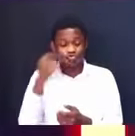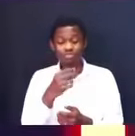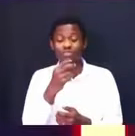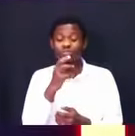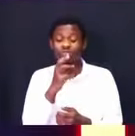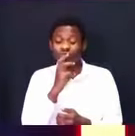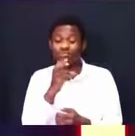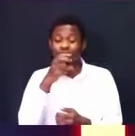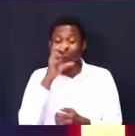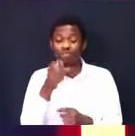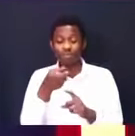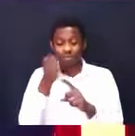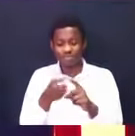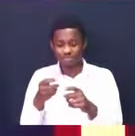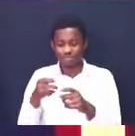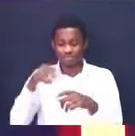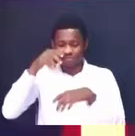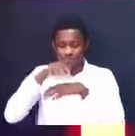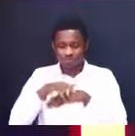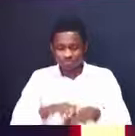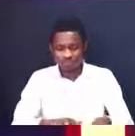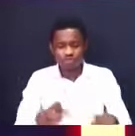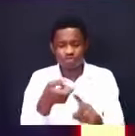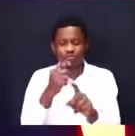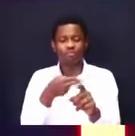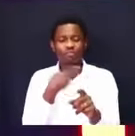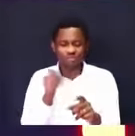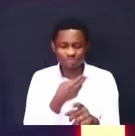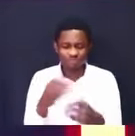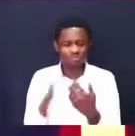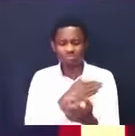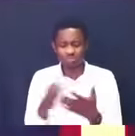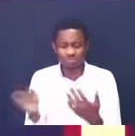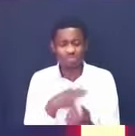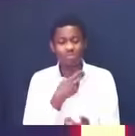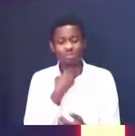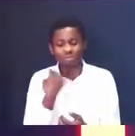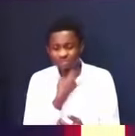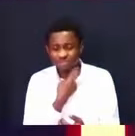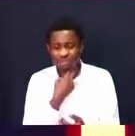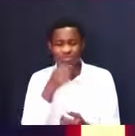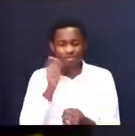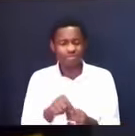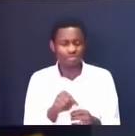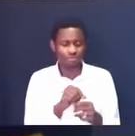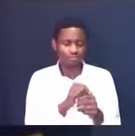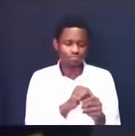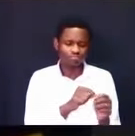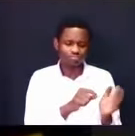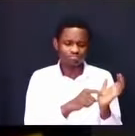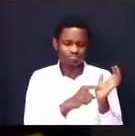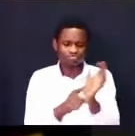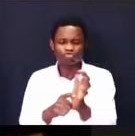pastor. So whoever the pastor is, it is said your osofo ni tie bia, affects the taste of the